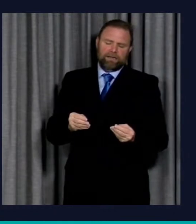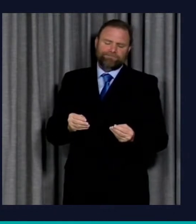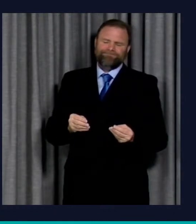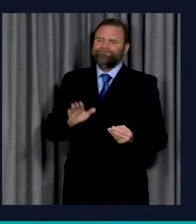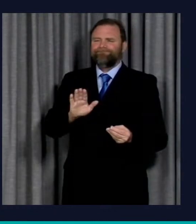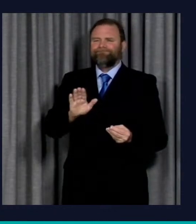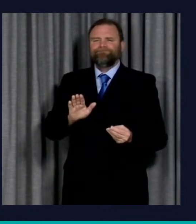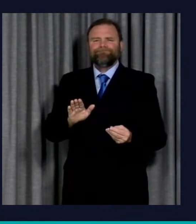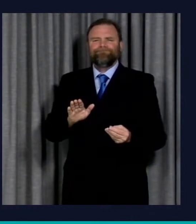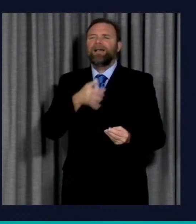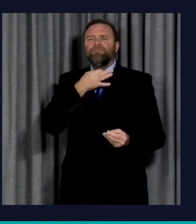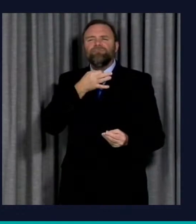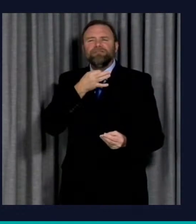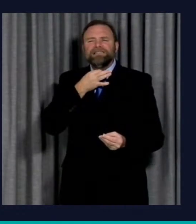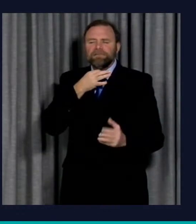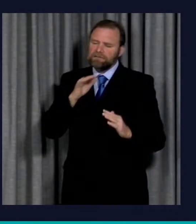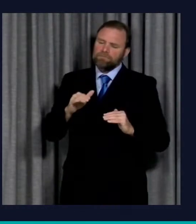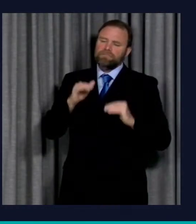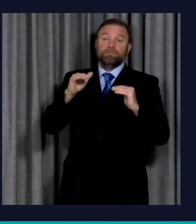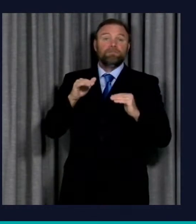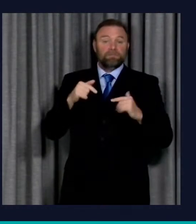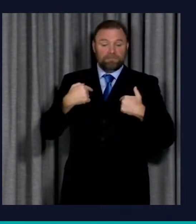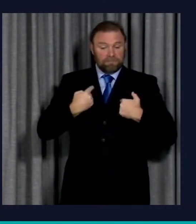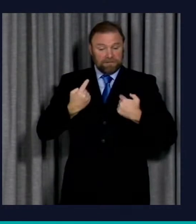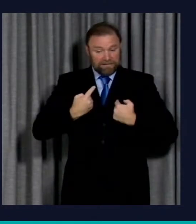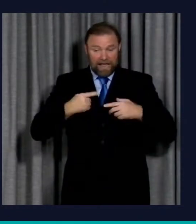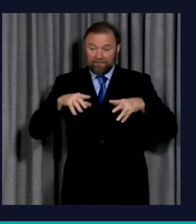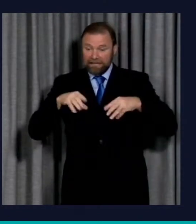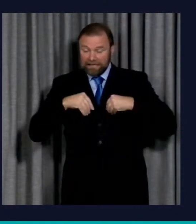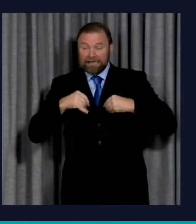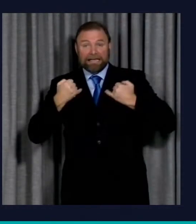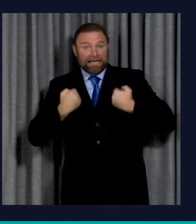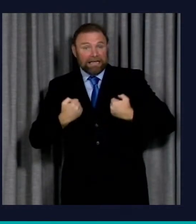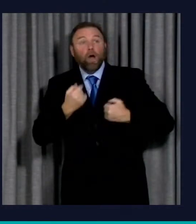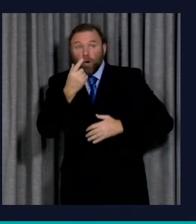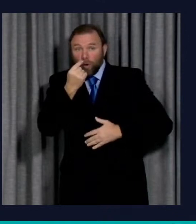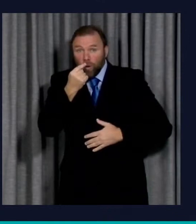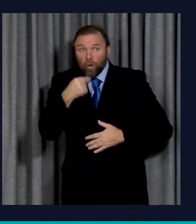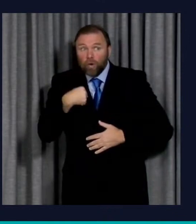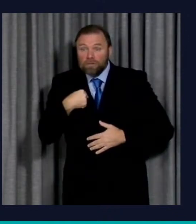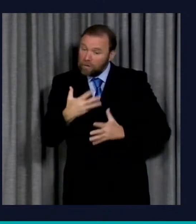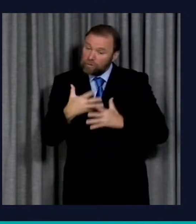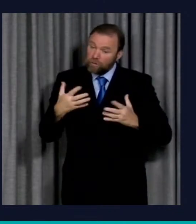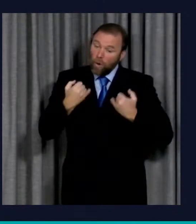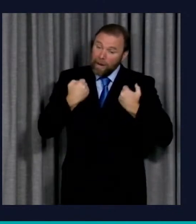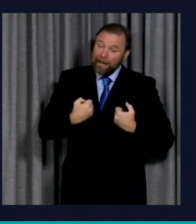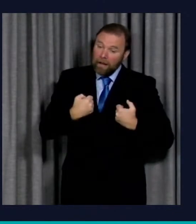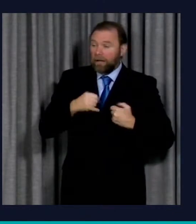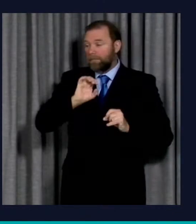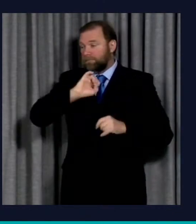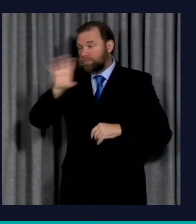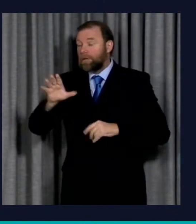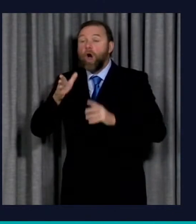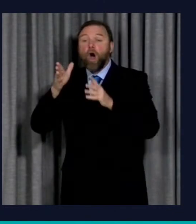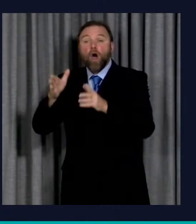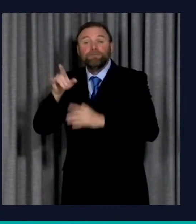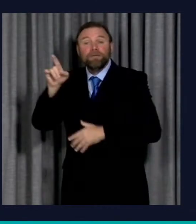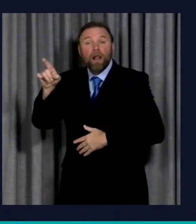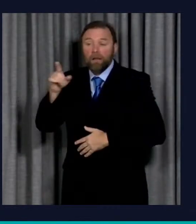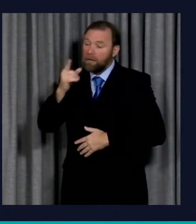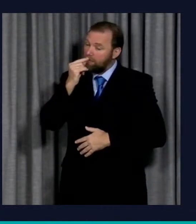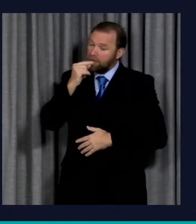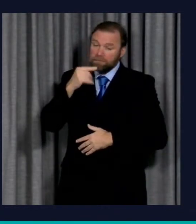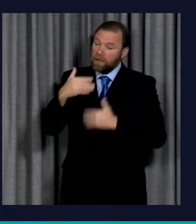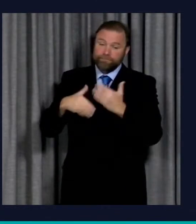risk that they themselves will fall ill and could be so seriously ill that they could end up in hospital or may not survive